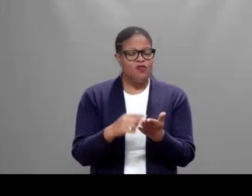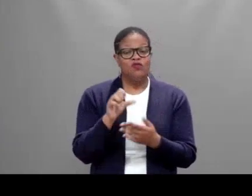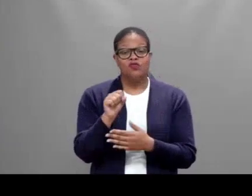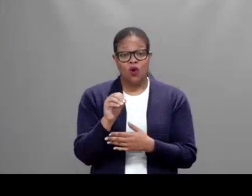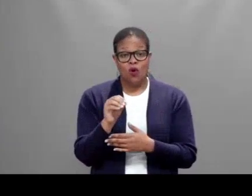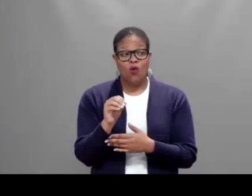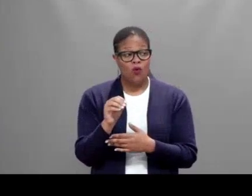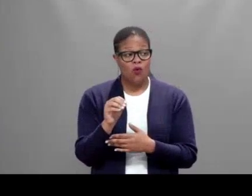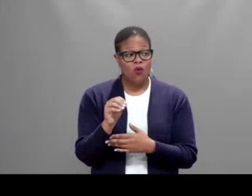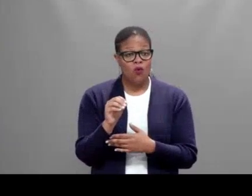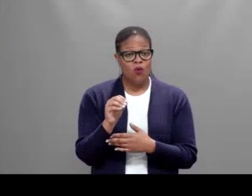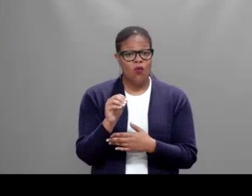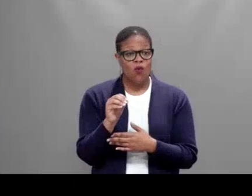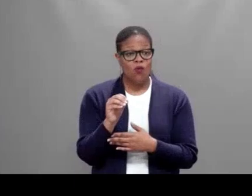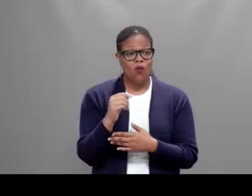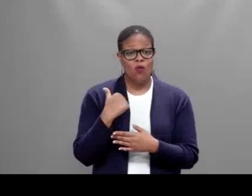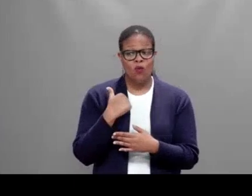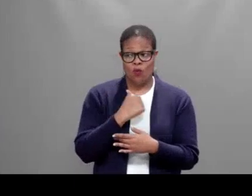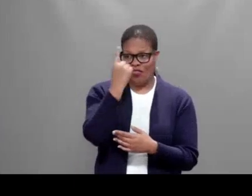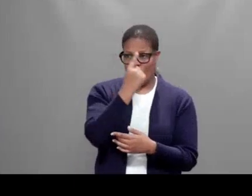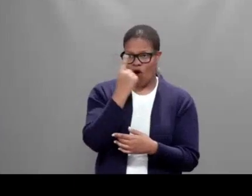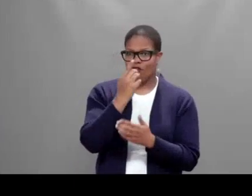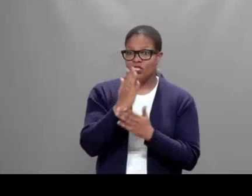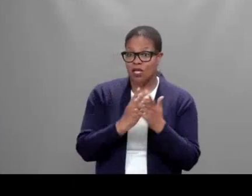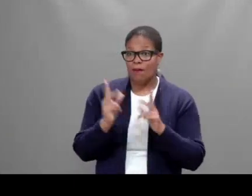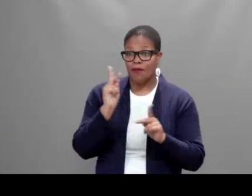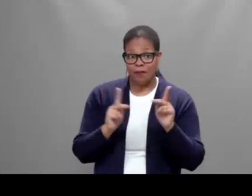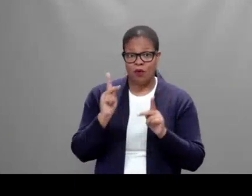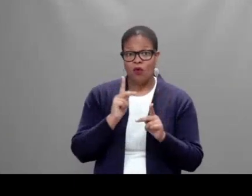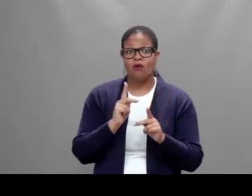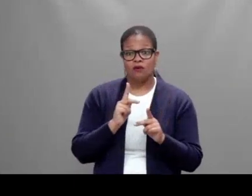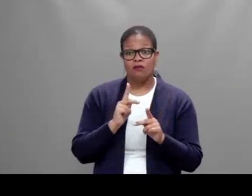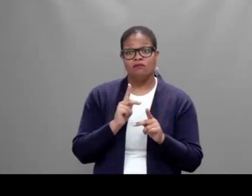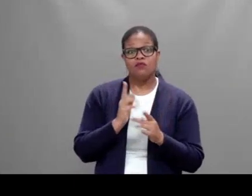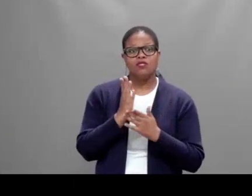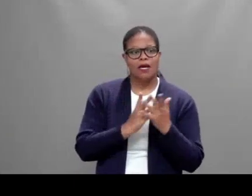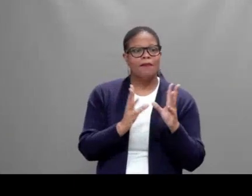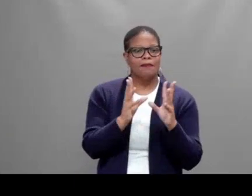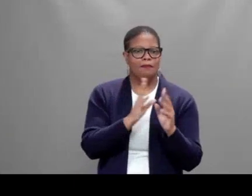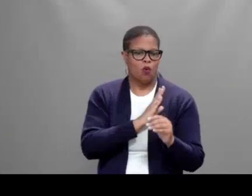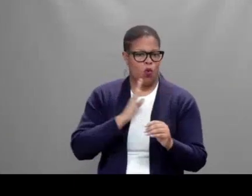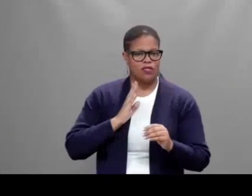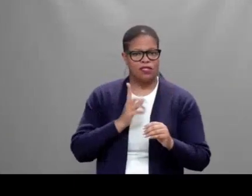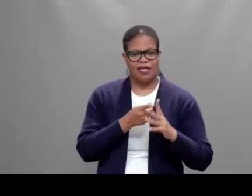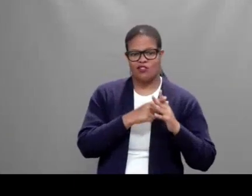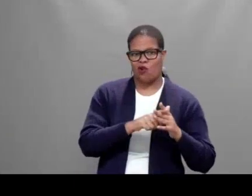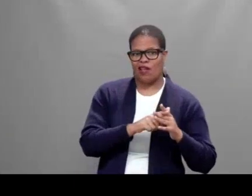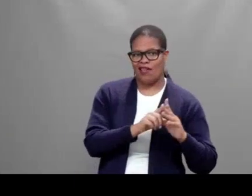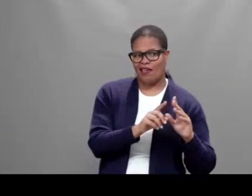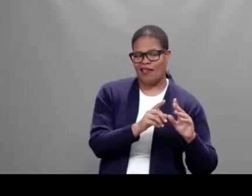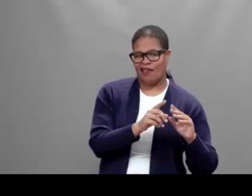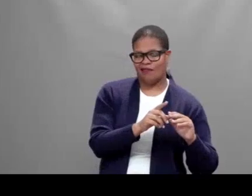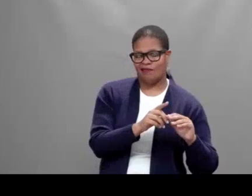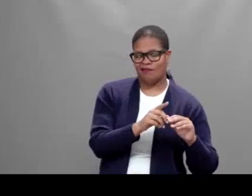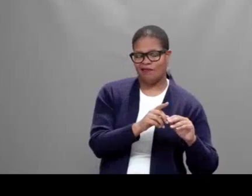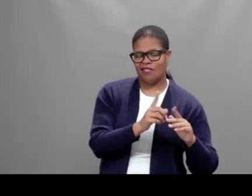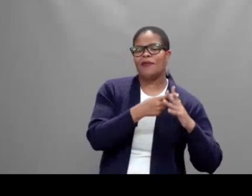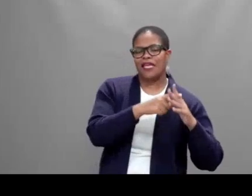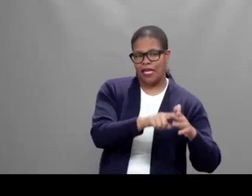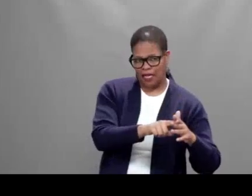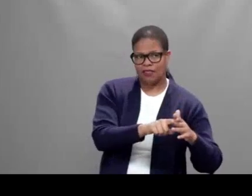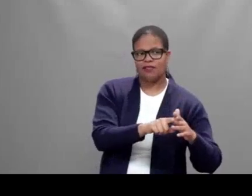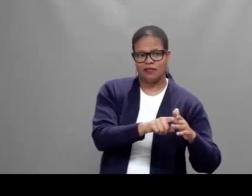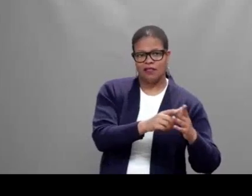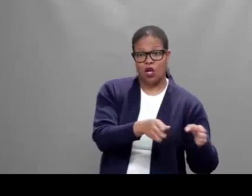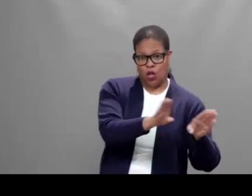And so the thought for some people, or they do it at the beginning, have it scheduled a certain amount of time And